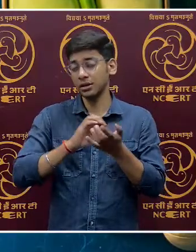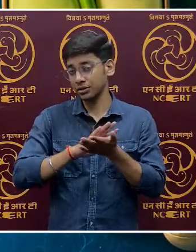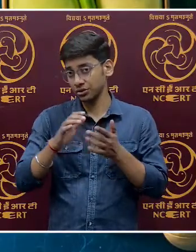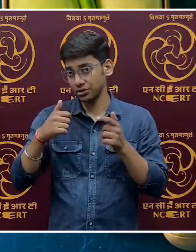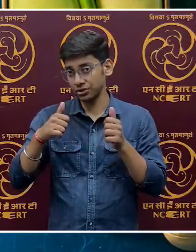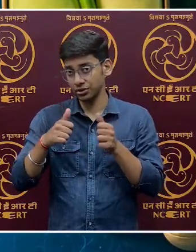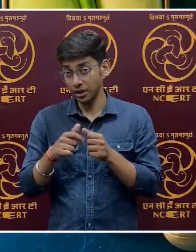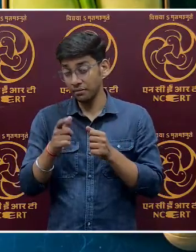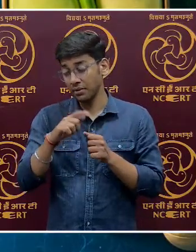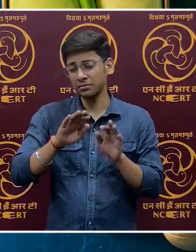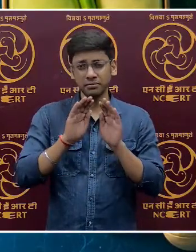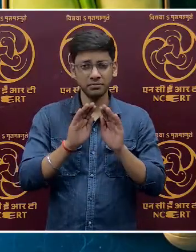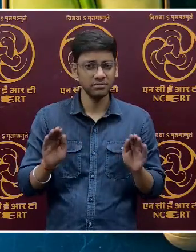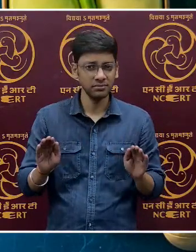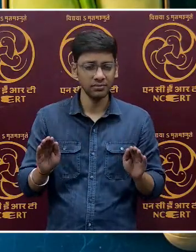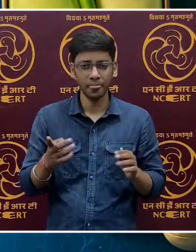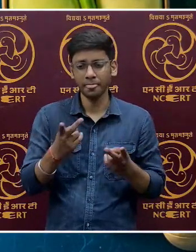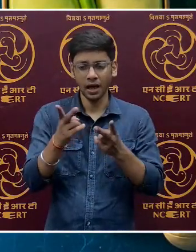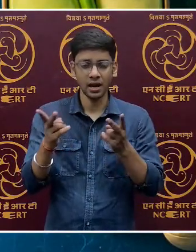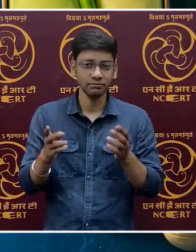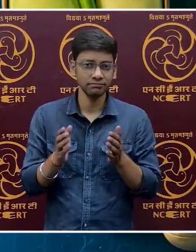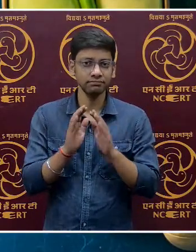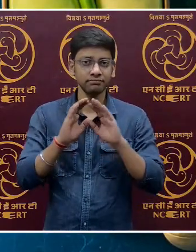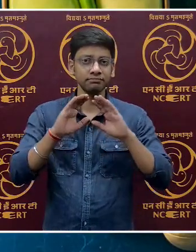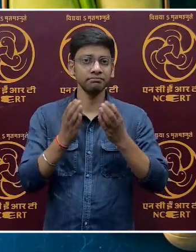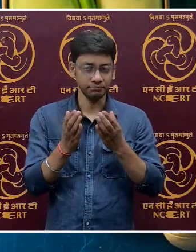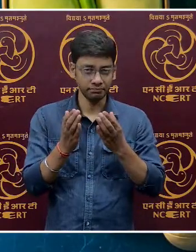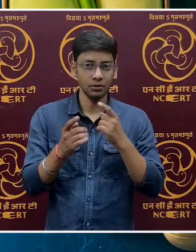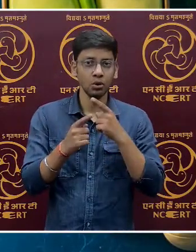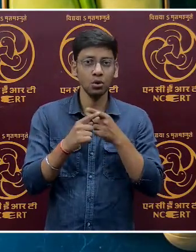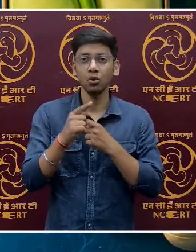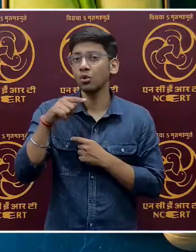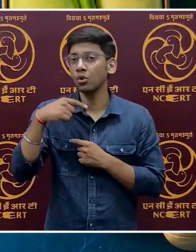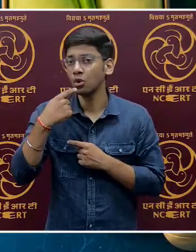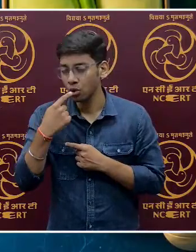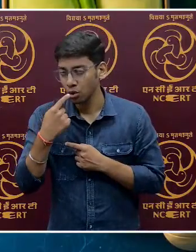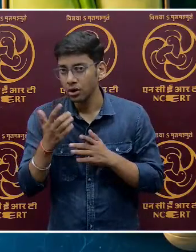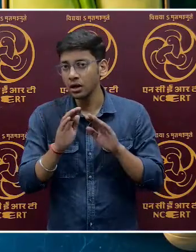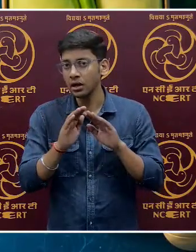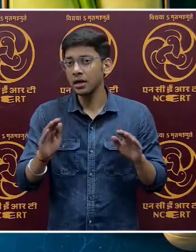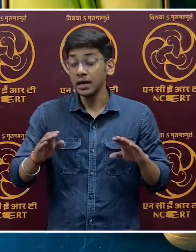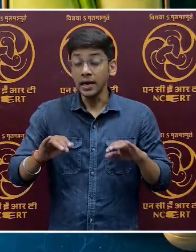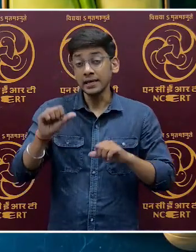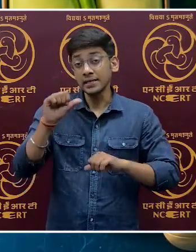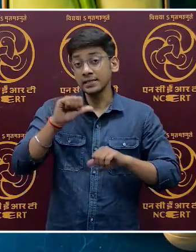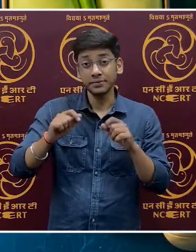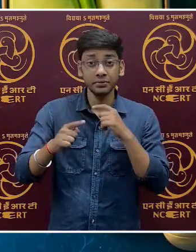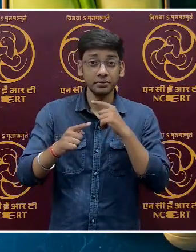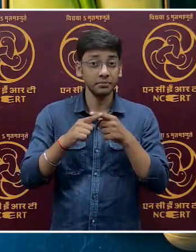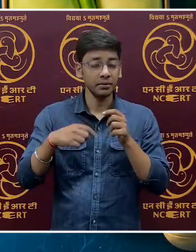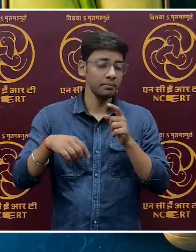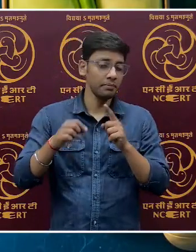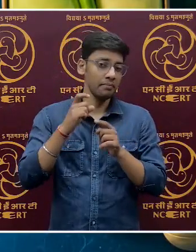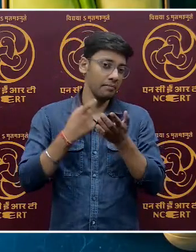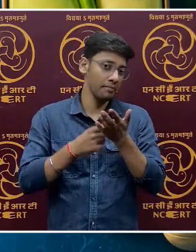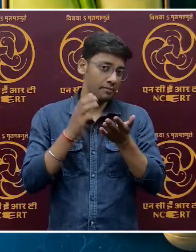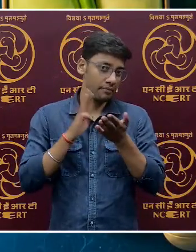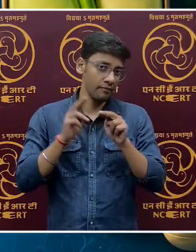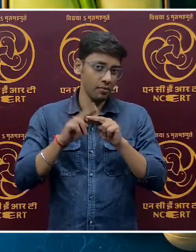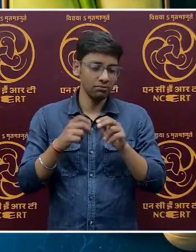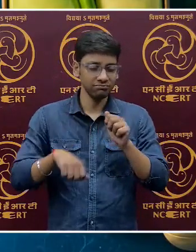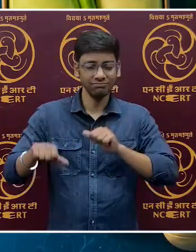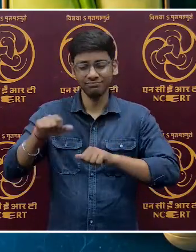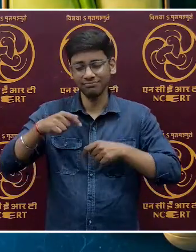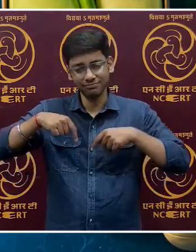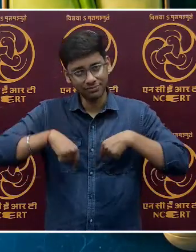and students of different grades who are students of different subjects, they can perform these simulations on the